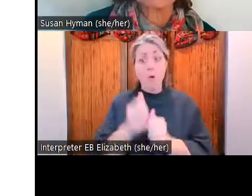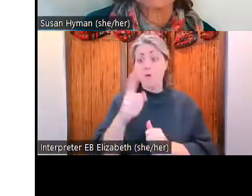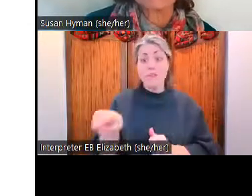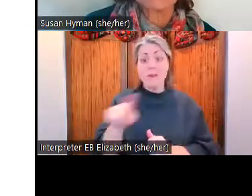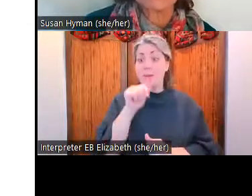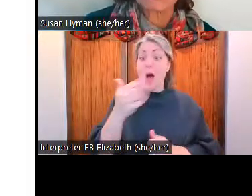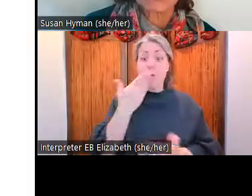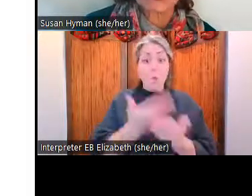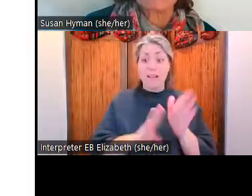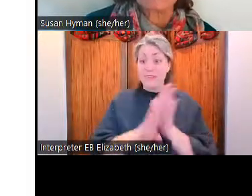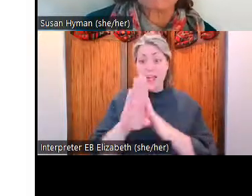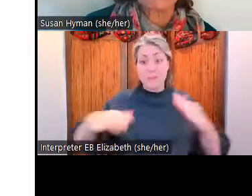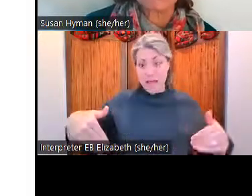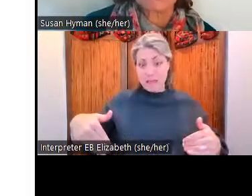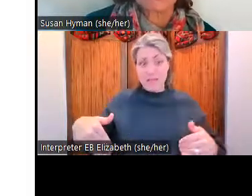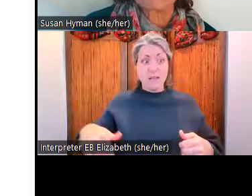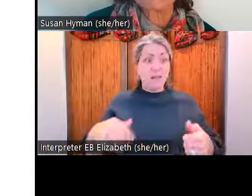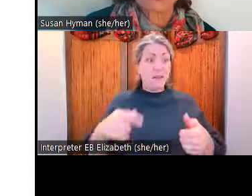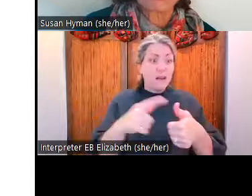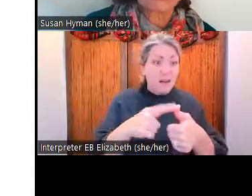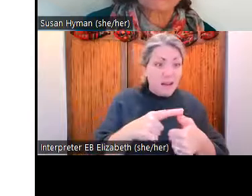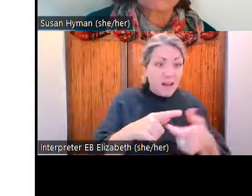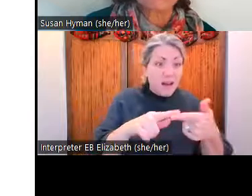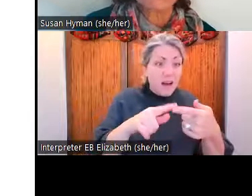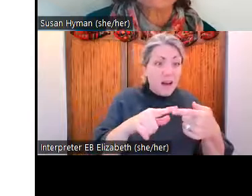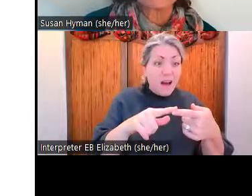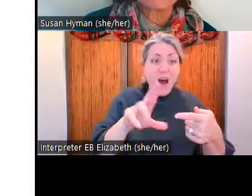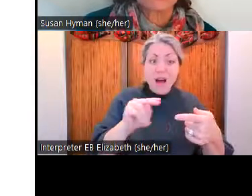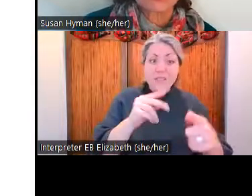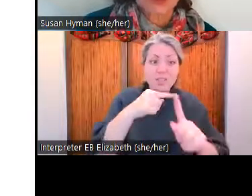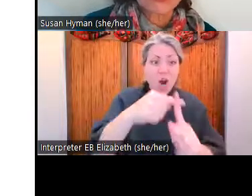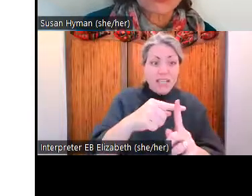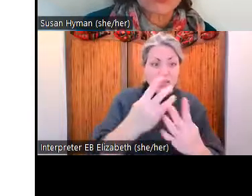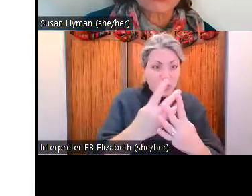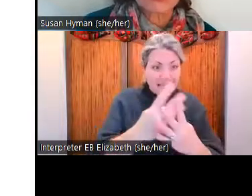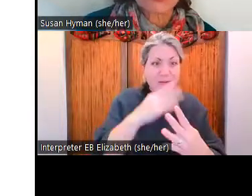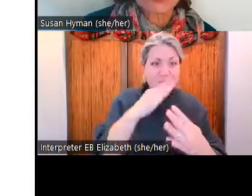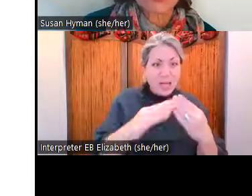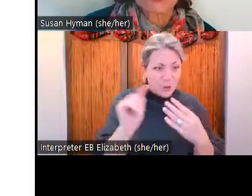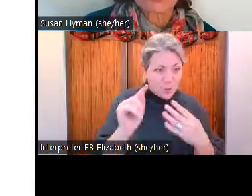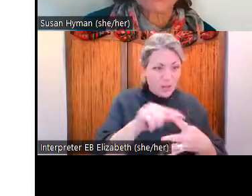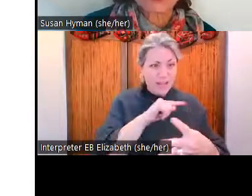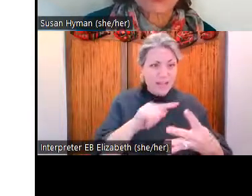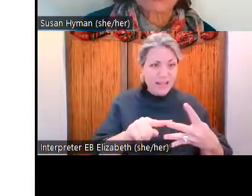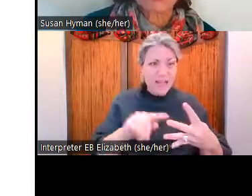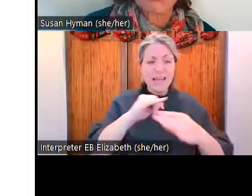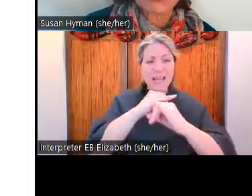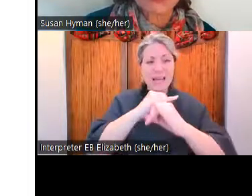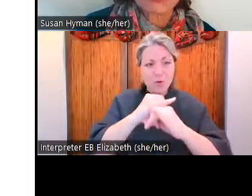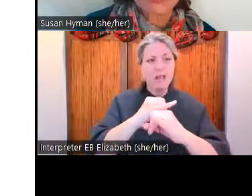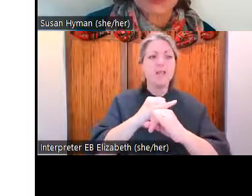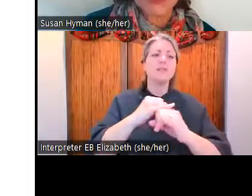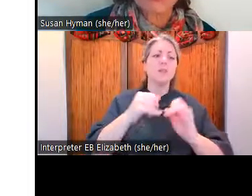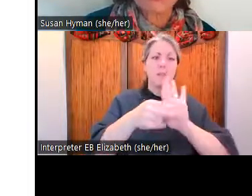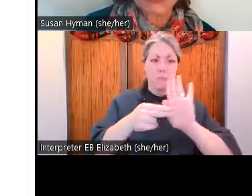like untargeted screening of blood and urine for biochemicals, immunologic markers related to either prenatal or